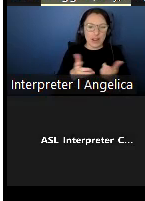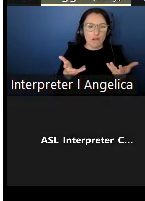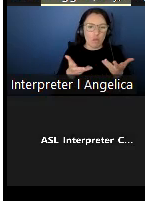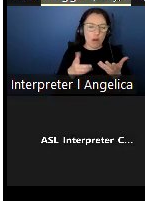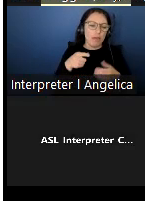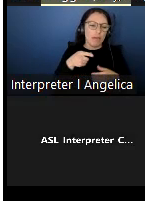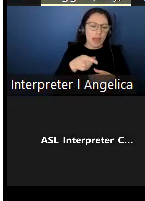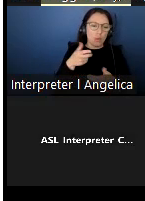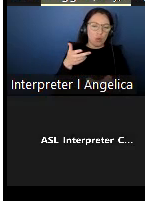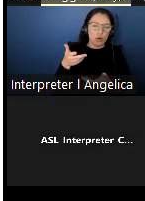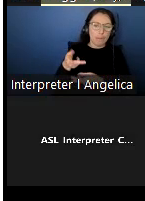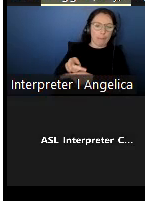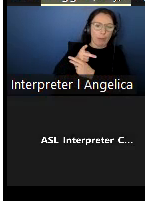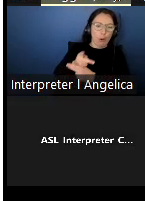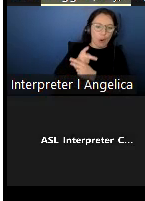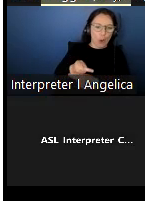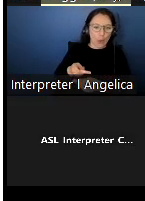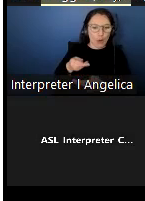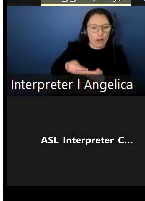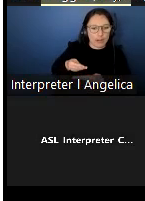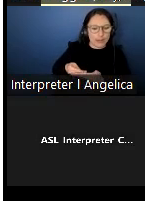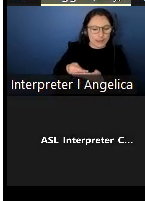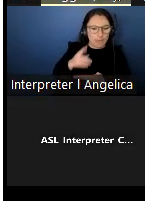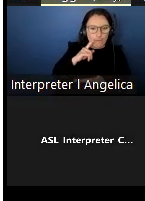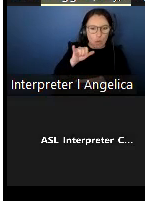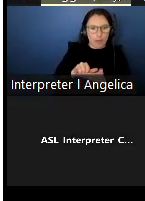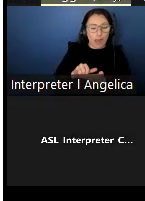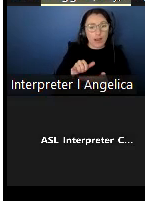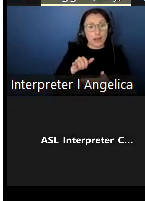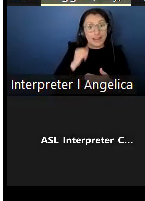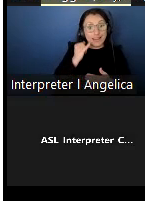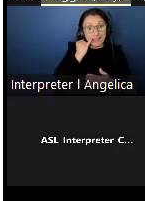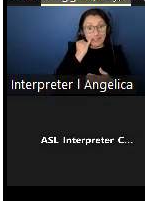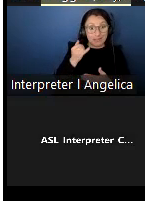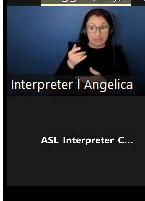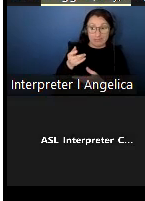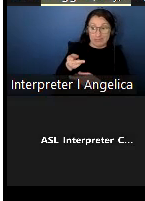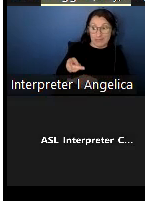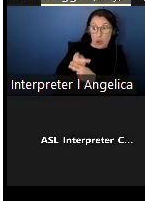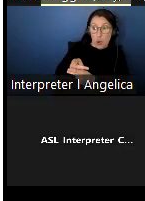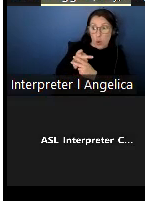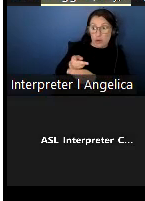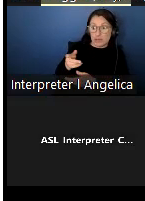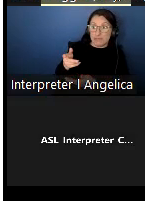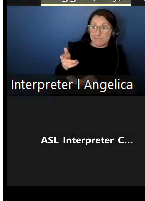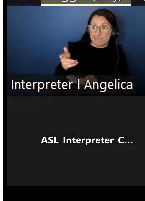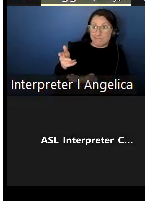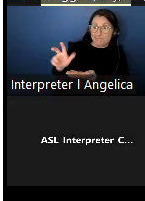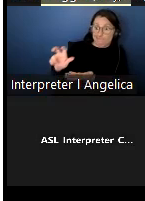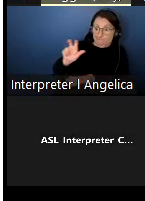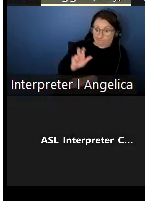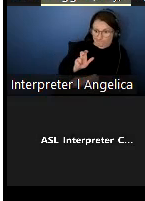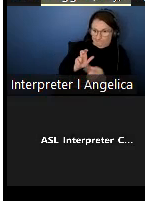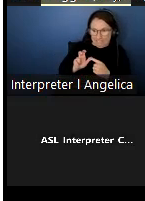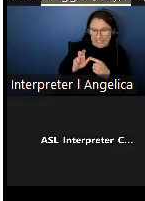loans for. So if they've taken out loans to attend college and they drop out, they still have to pay those student loans back without completing